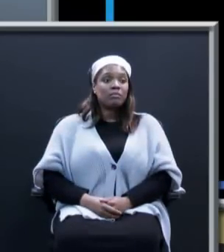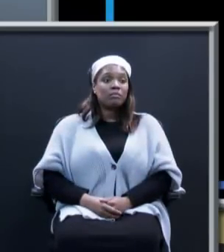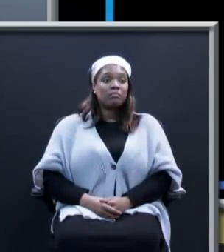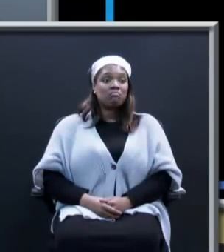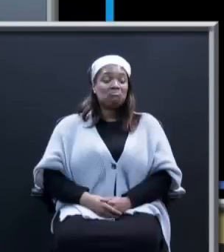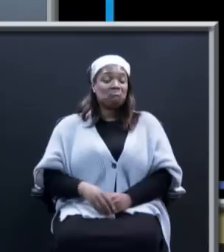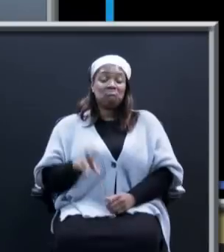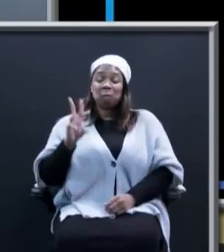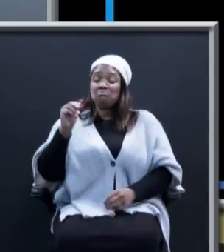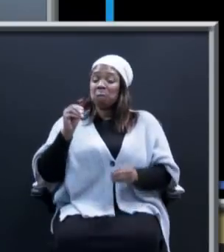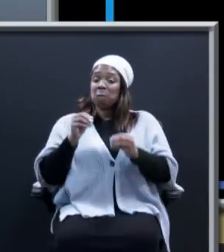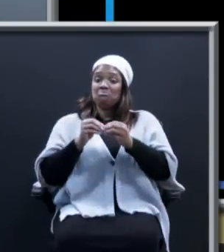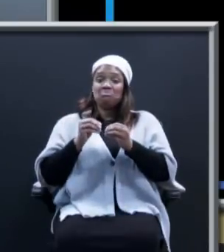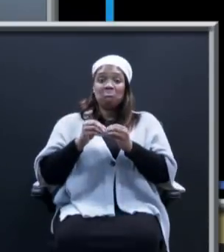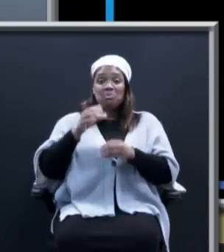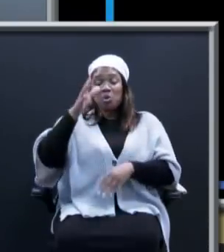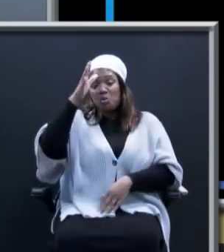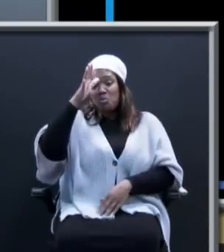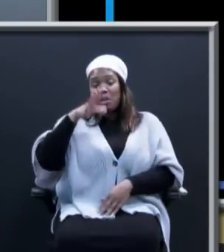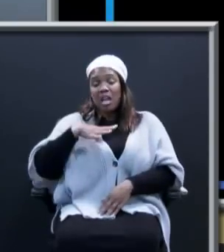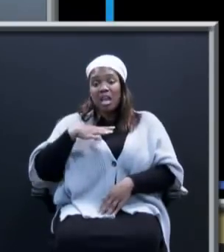it won't be no more.